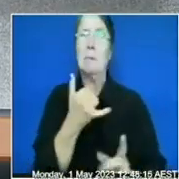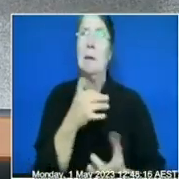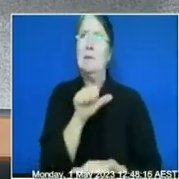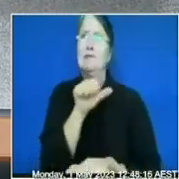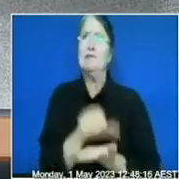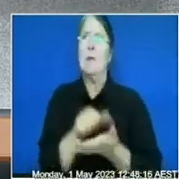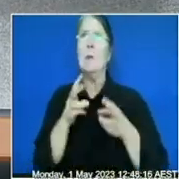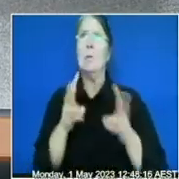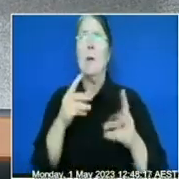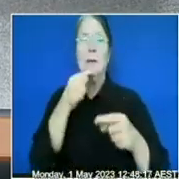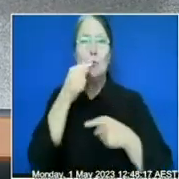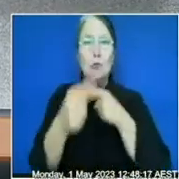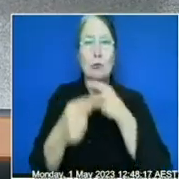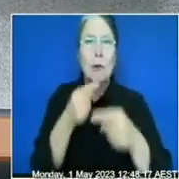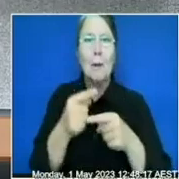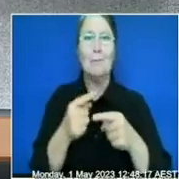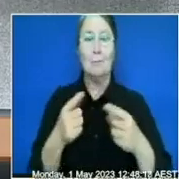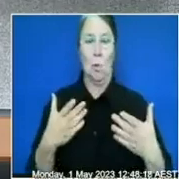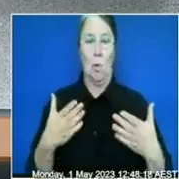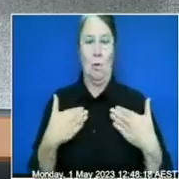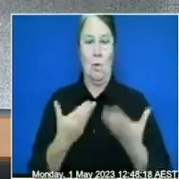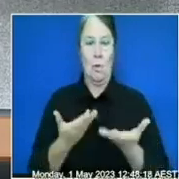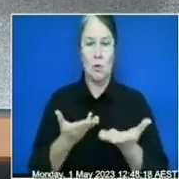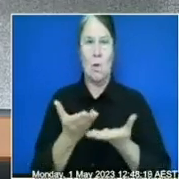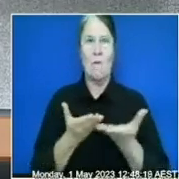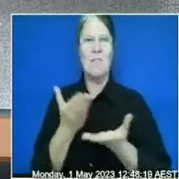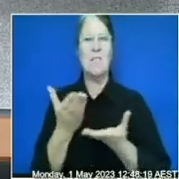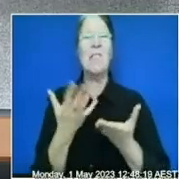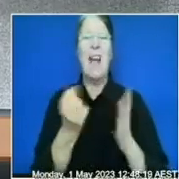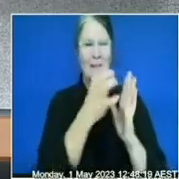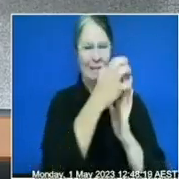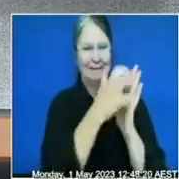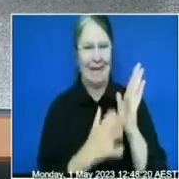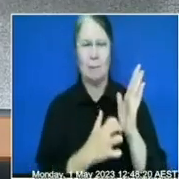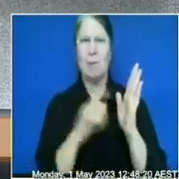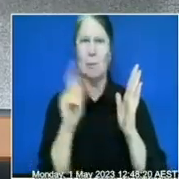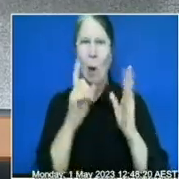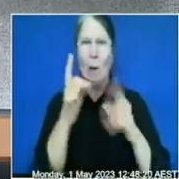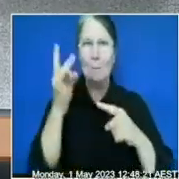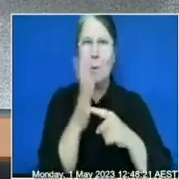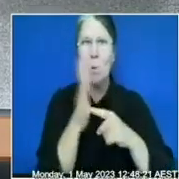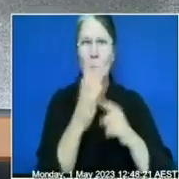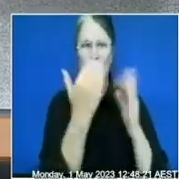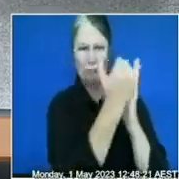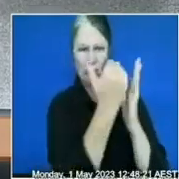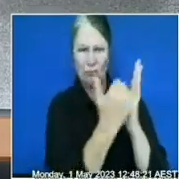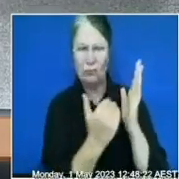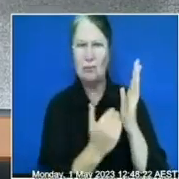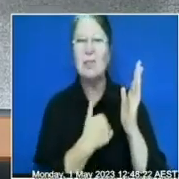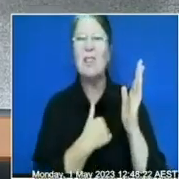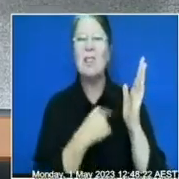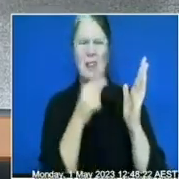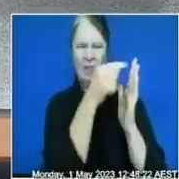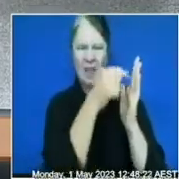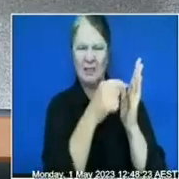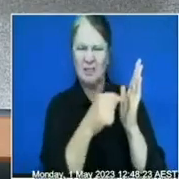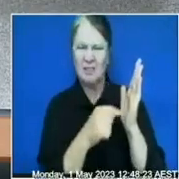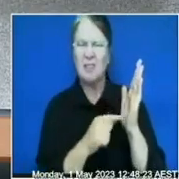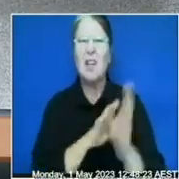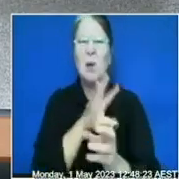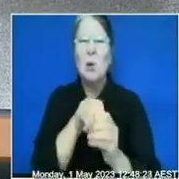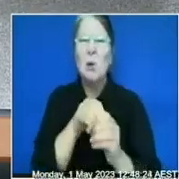training, and it's also a part of the performance management framework when the department talks with health services about their